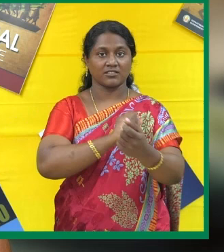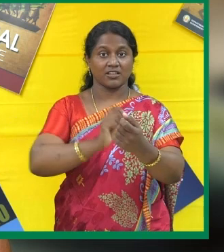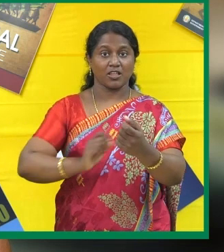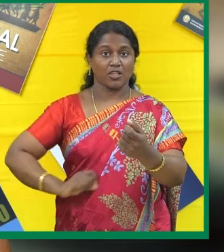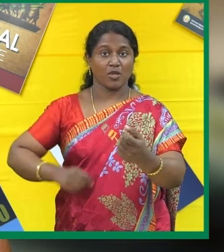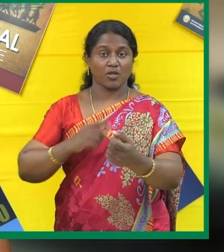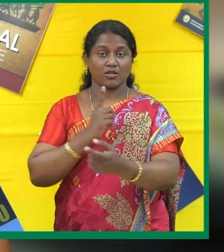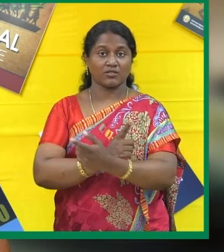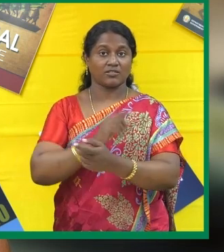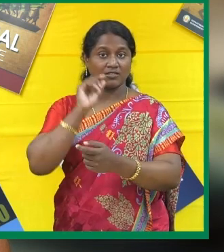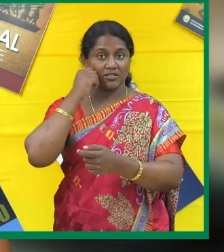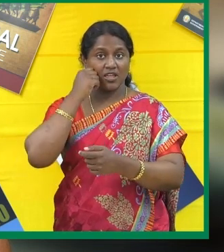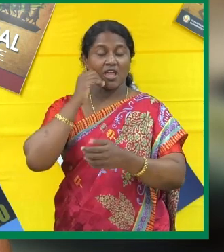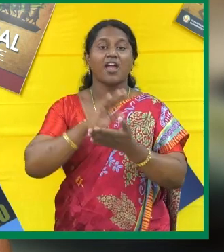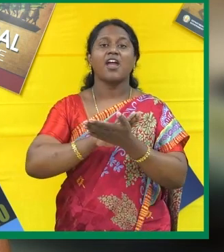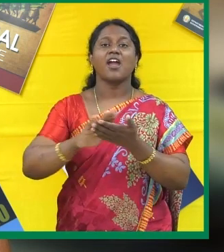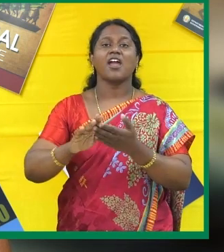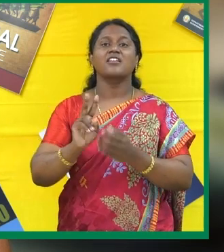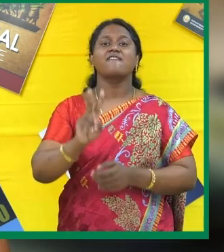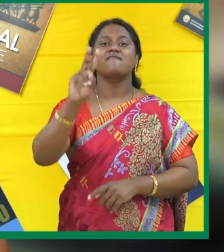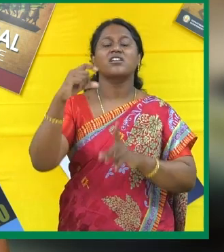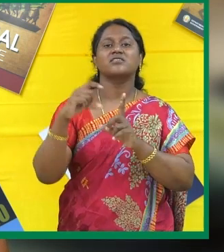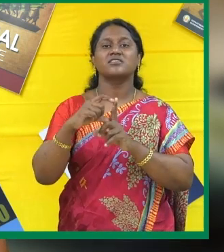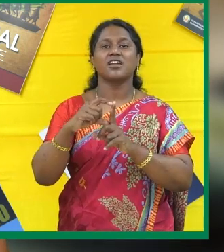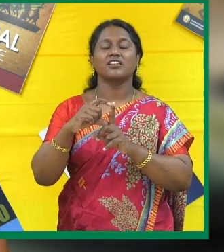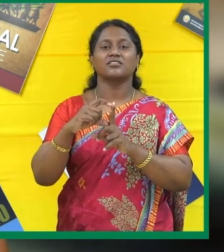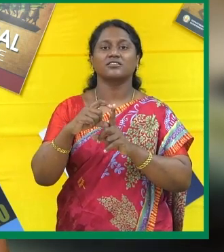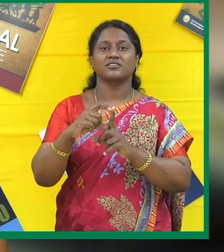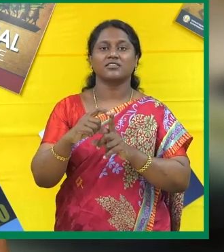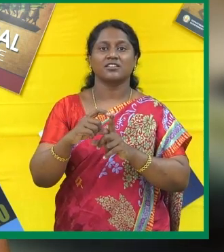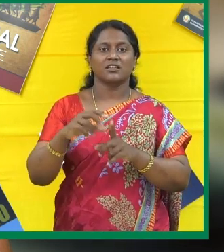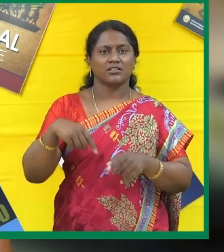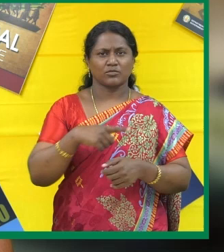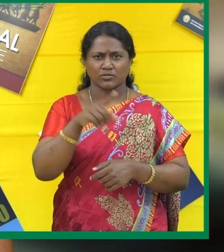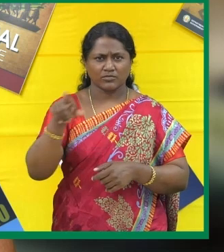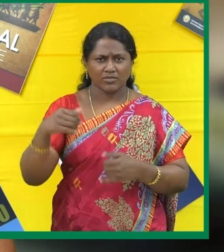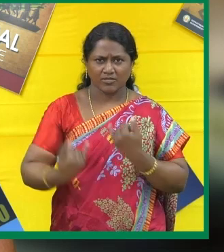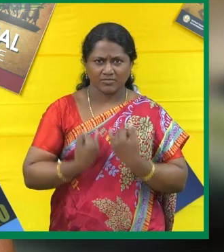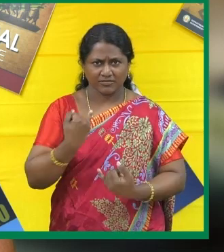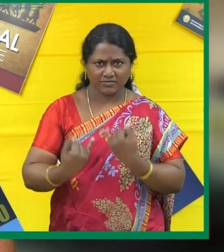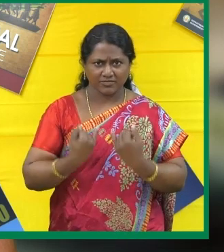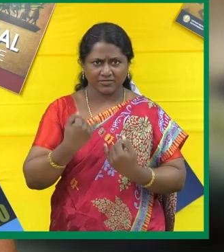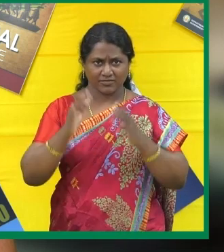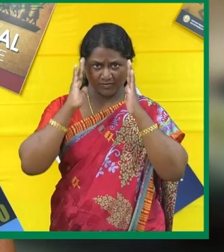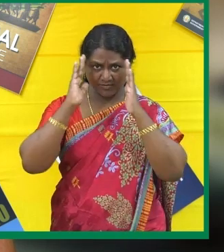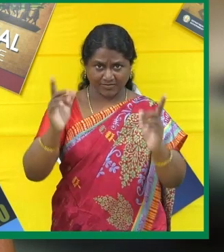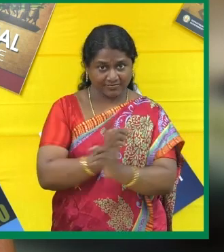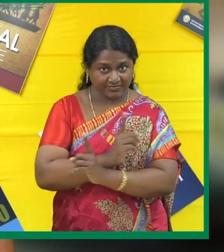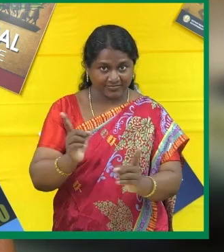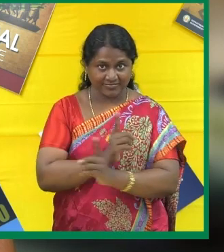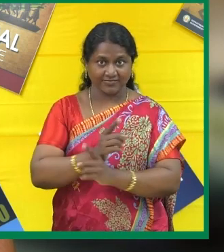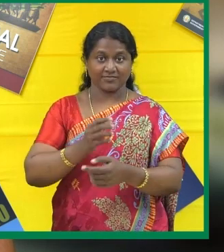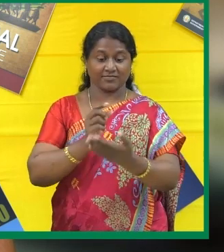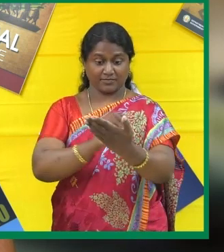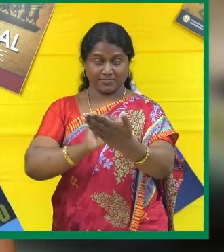poet Henry van Dyke. So you are all interested to listen to poems,